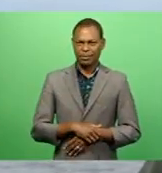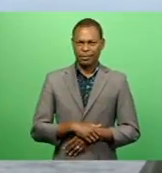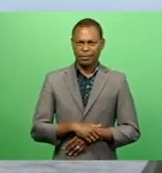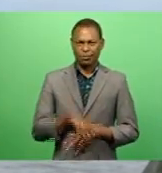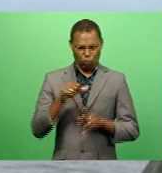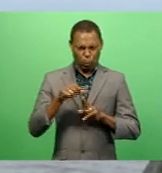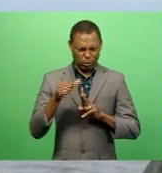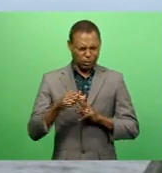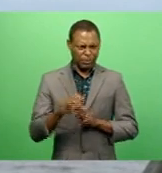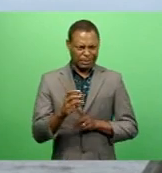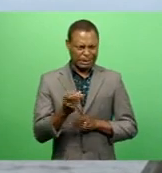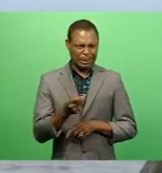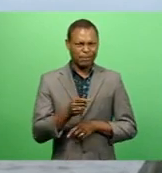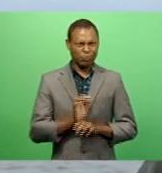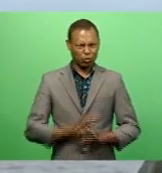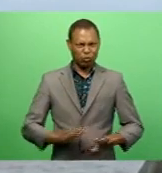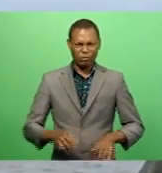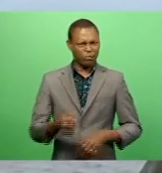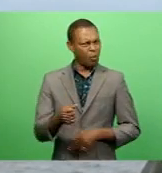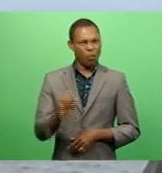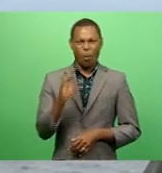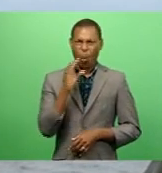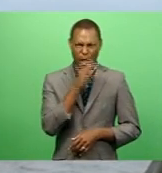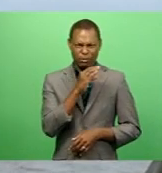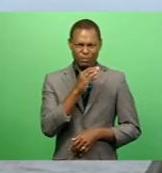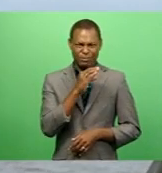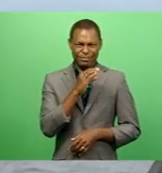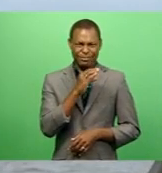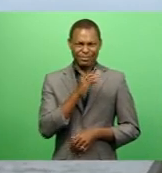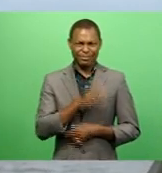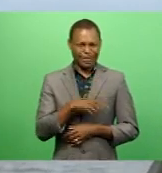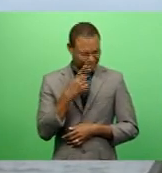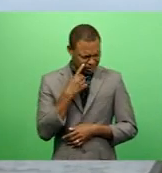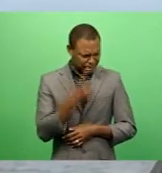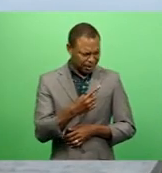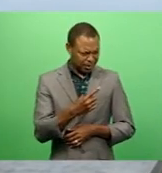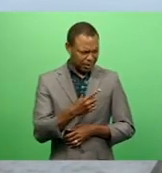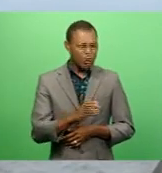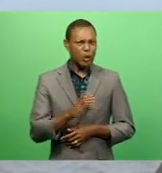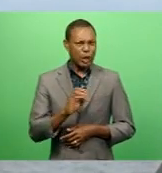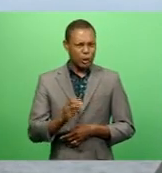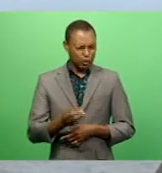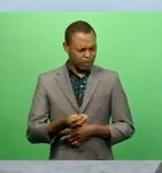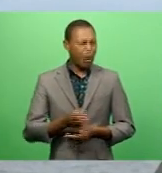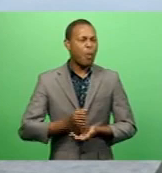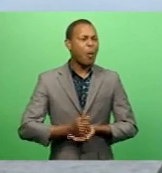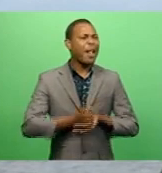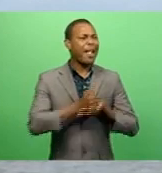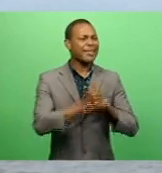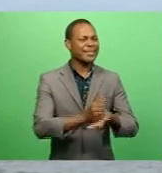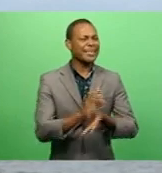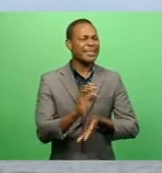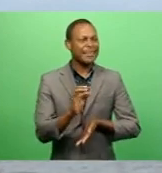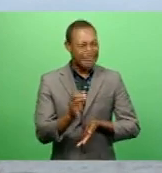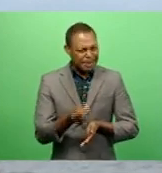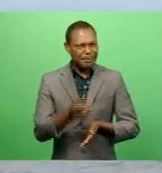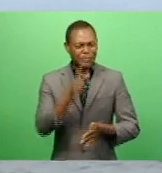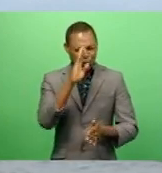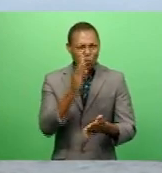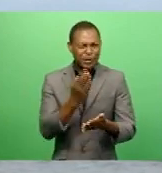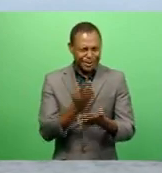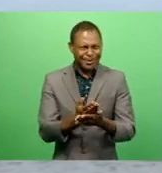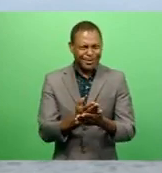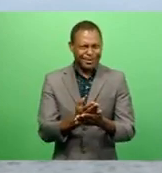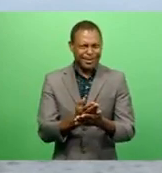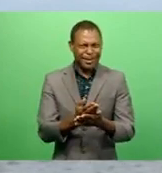to school with no lunch, so we are also sponsoring a number of students for